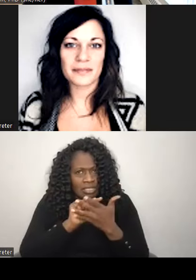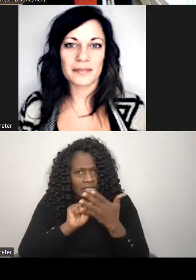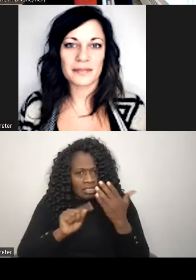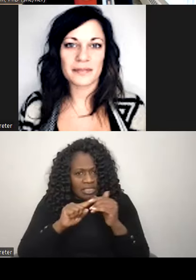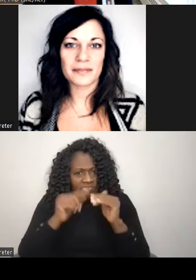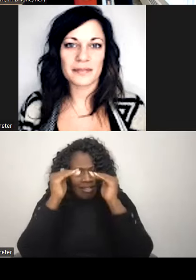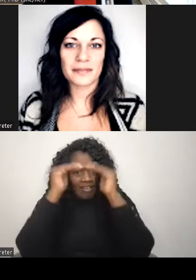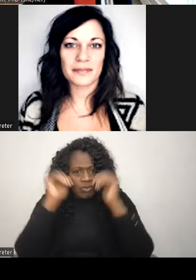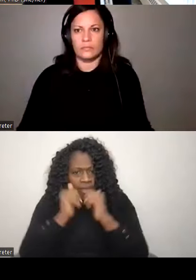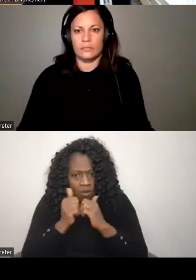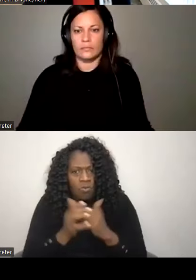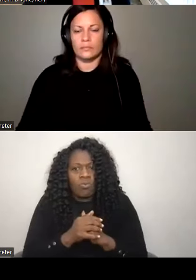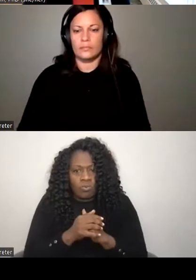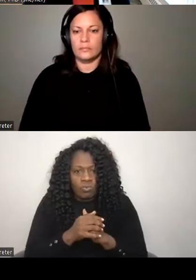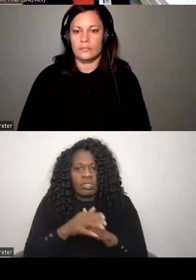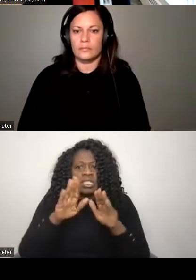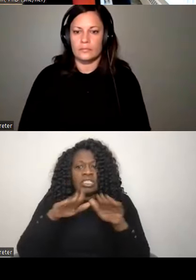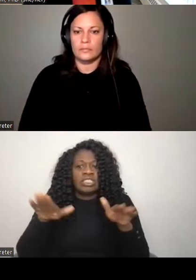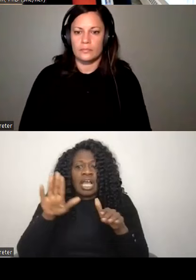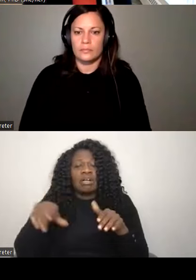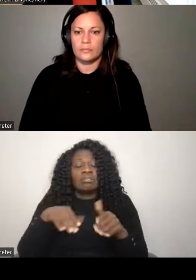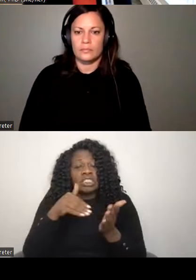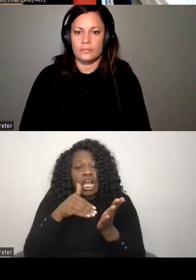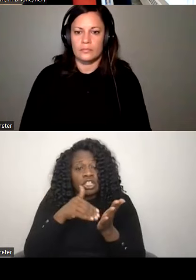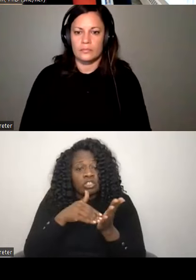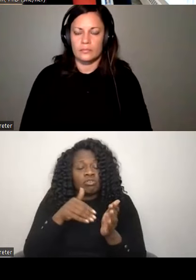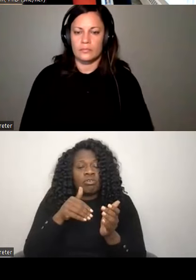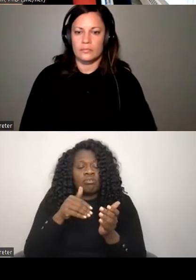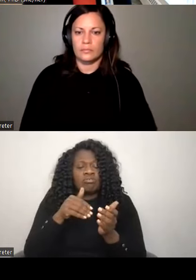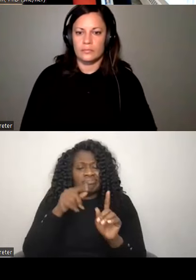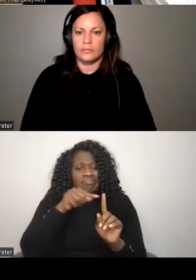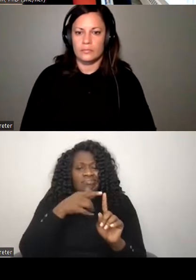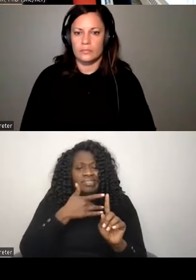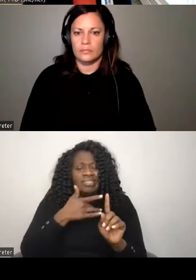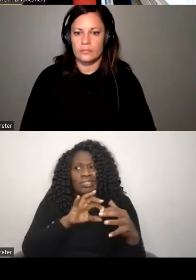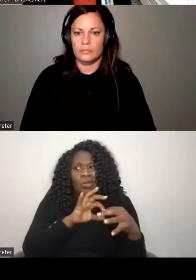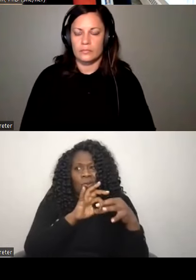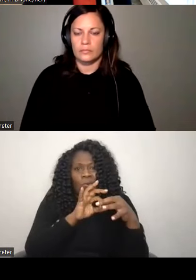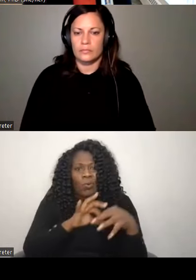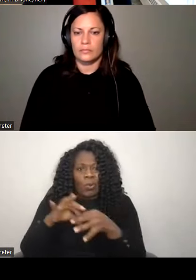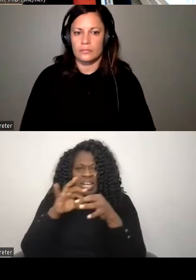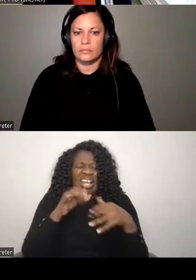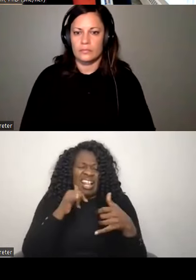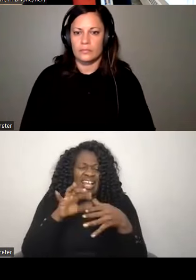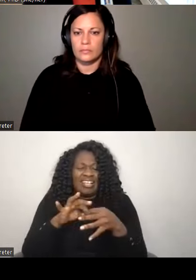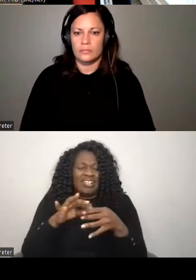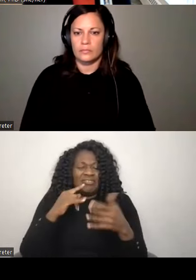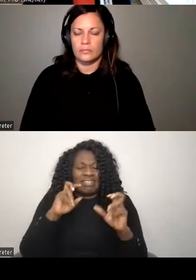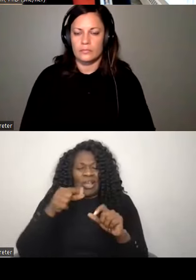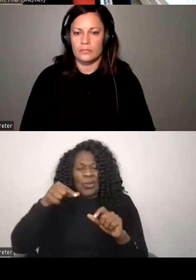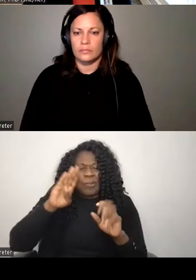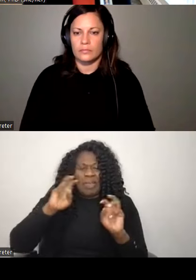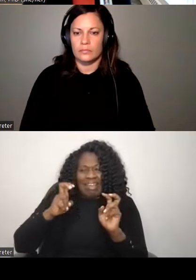levels. The child's pediatrician is often the person who's sort of coordinating, or I like to say quarterbacking, because it